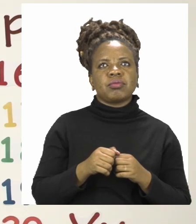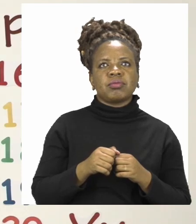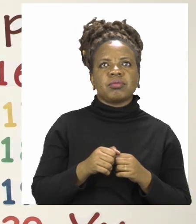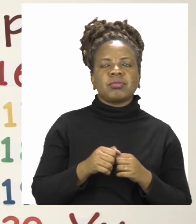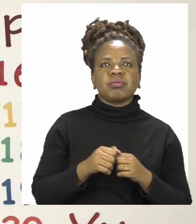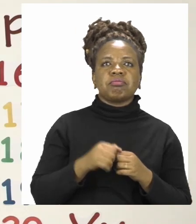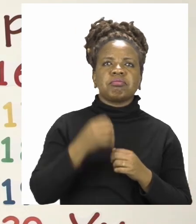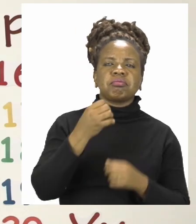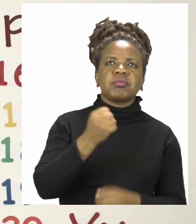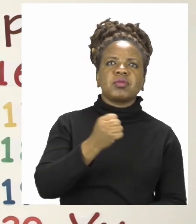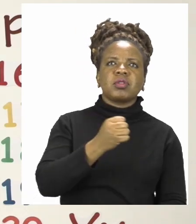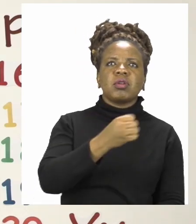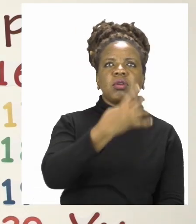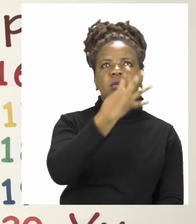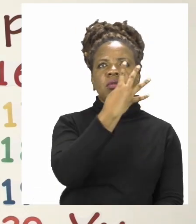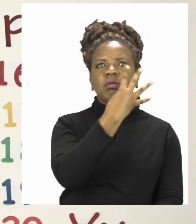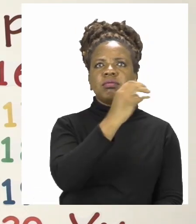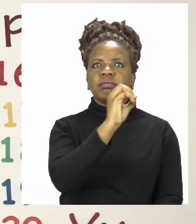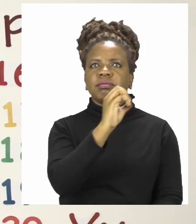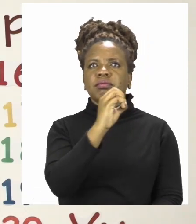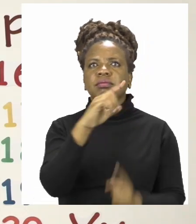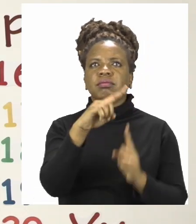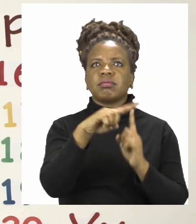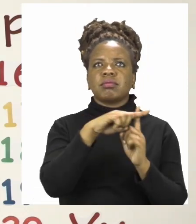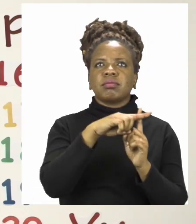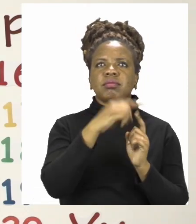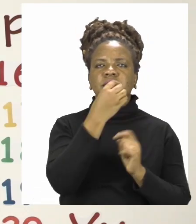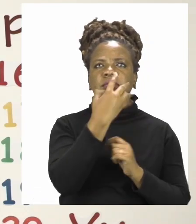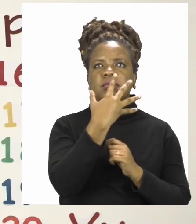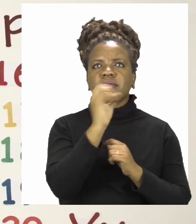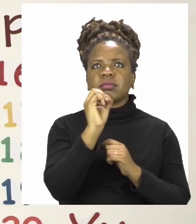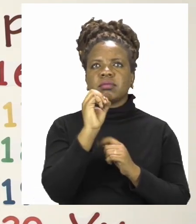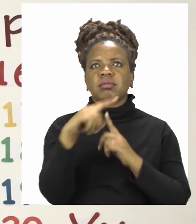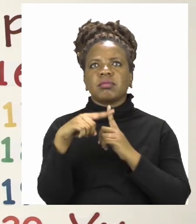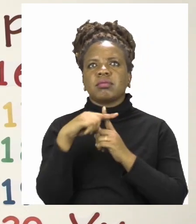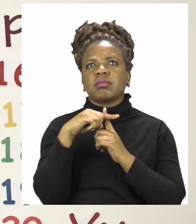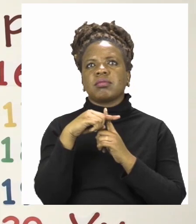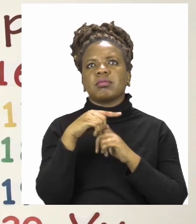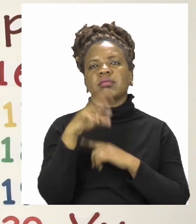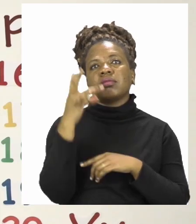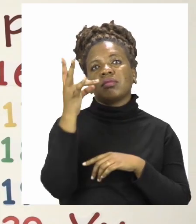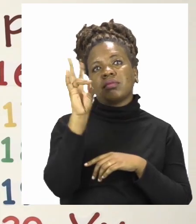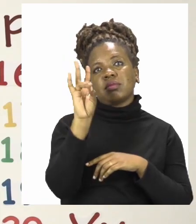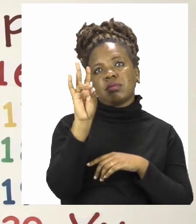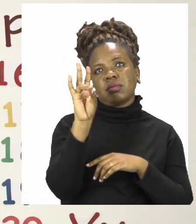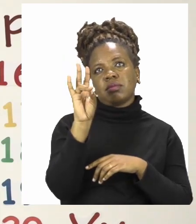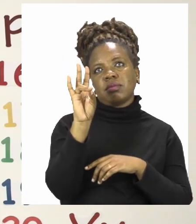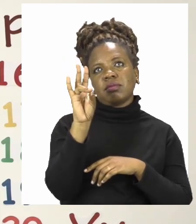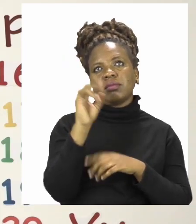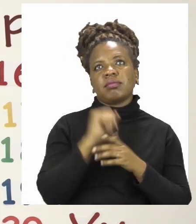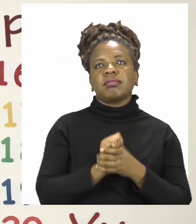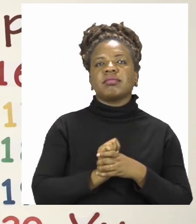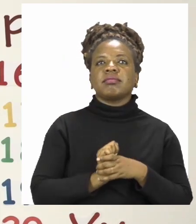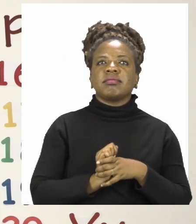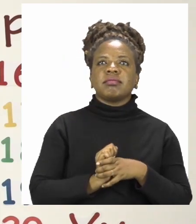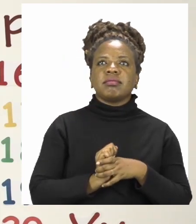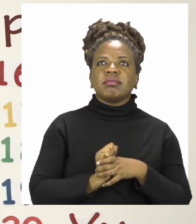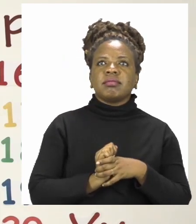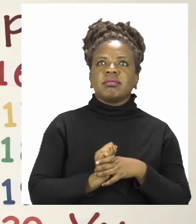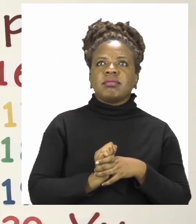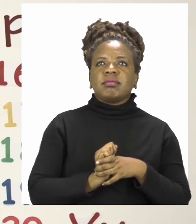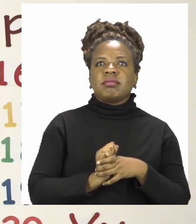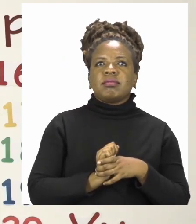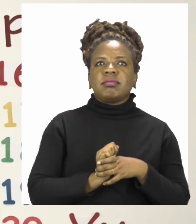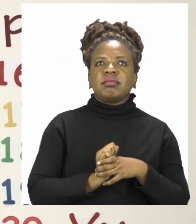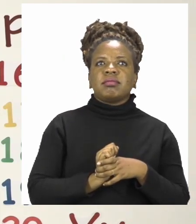for C is 400 plus 50 plus 7. Now, here is